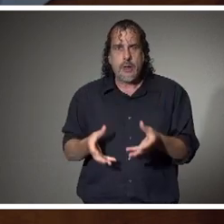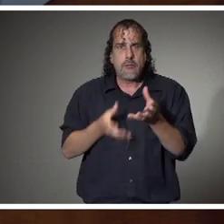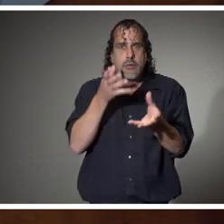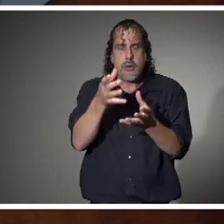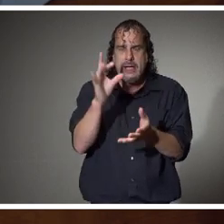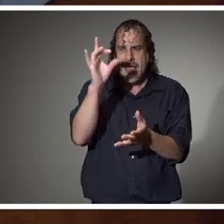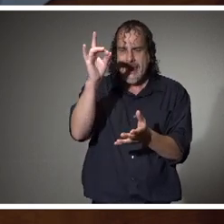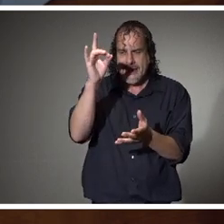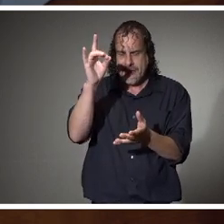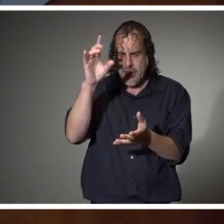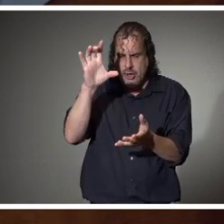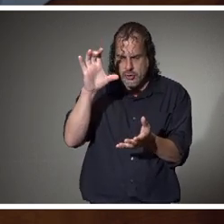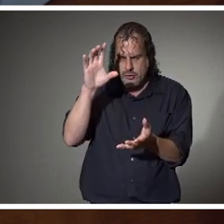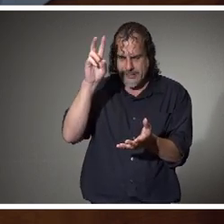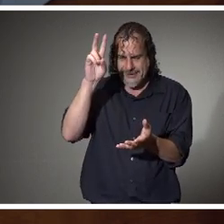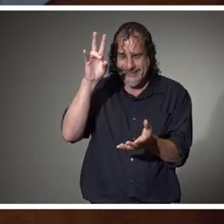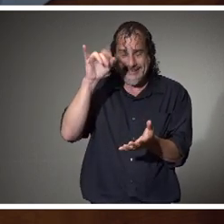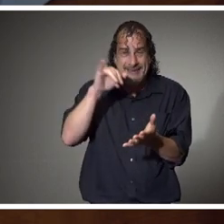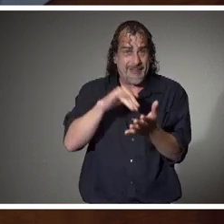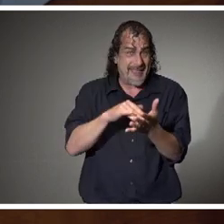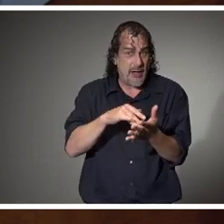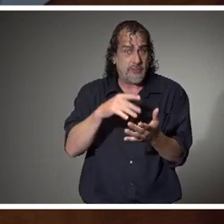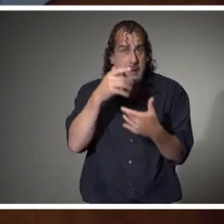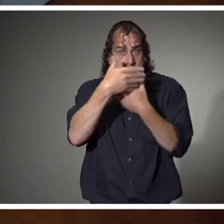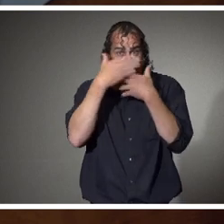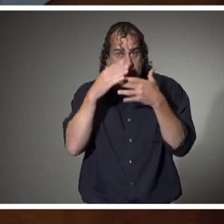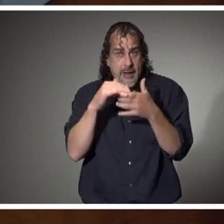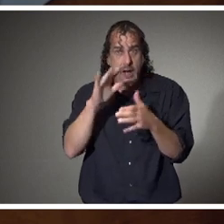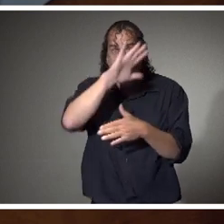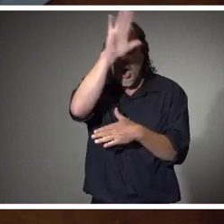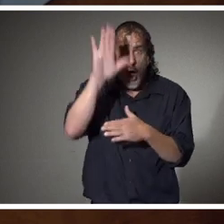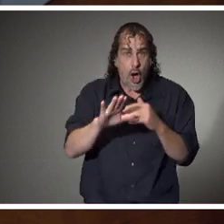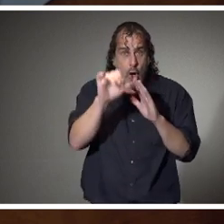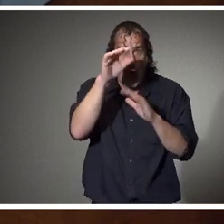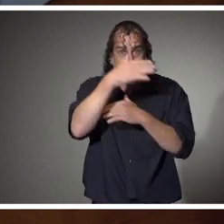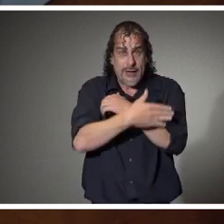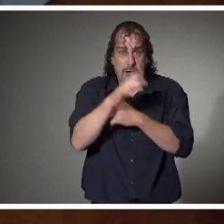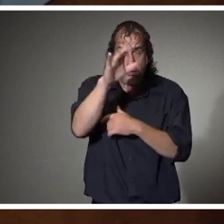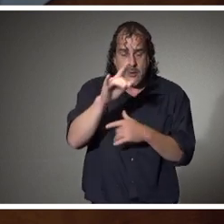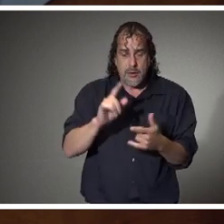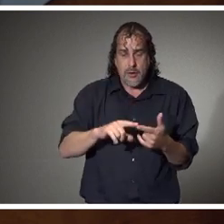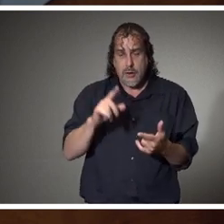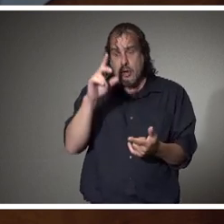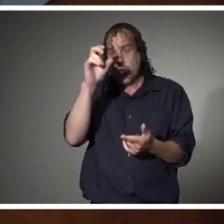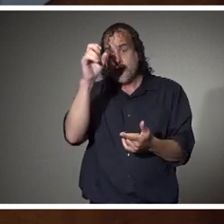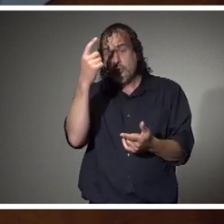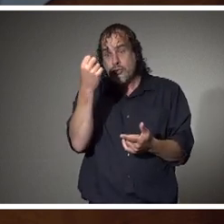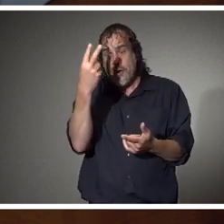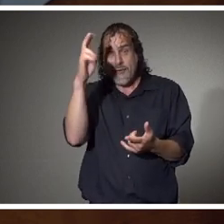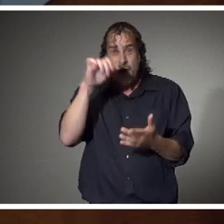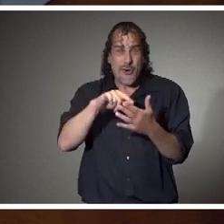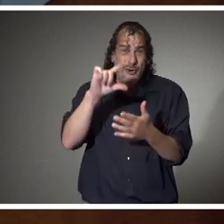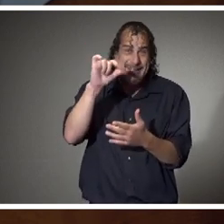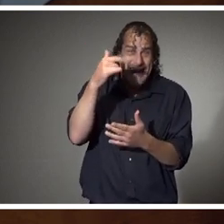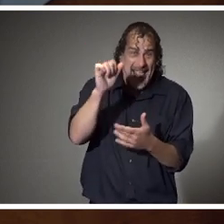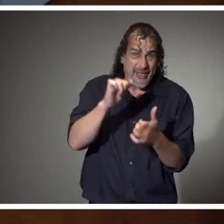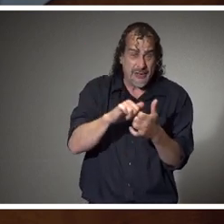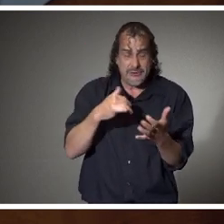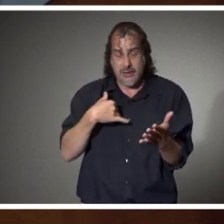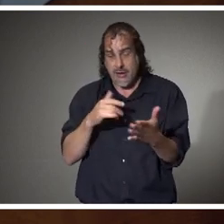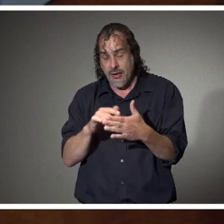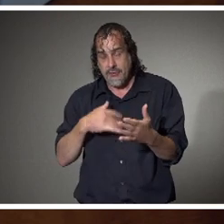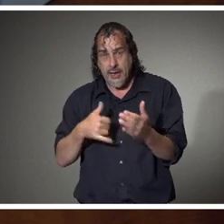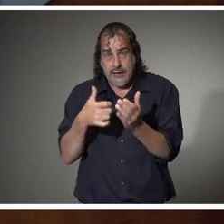all 82 counties just yesterday, 1,200 gallons of hand sanitizer, over 1,000